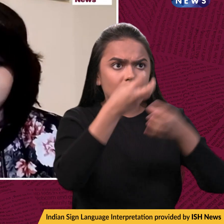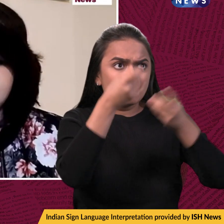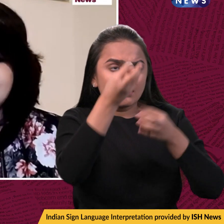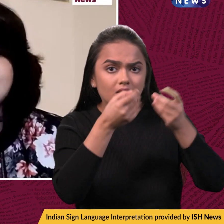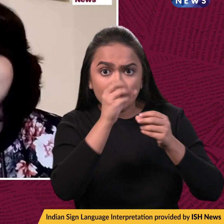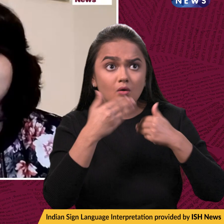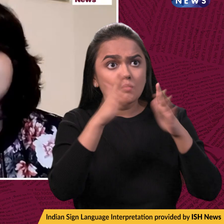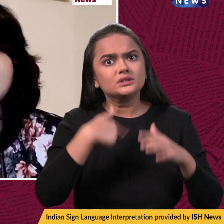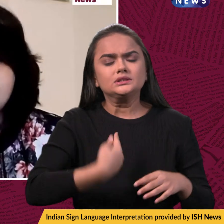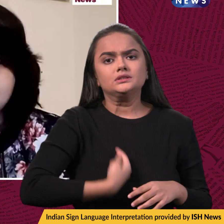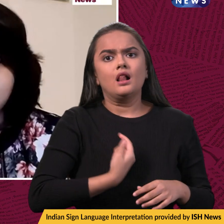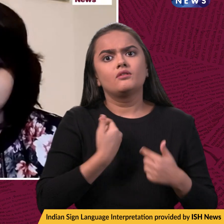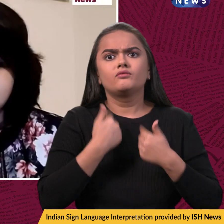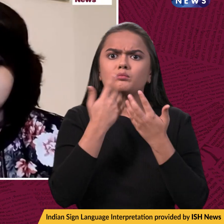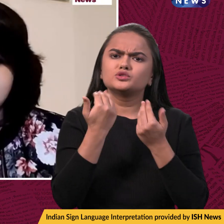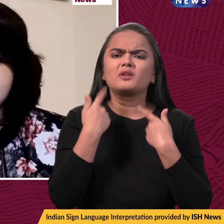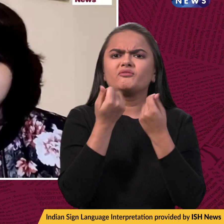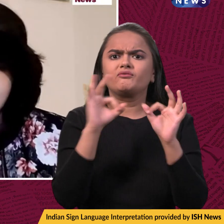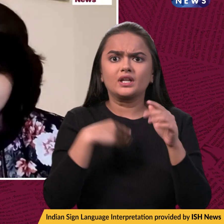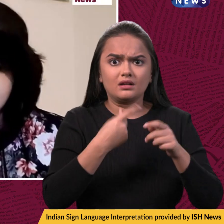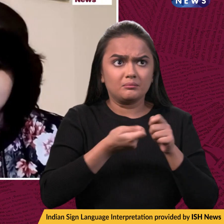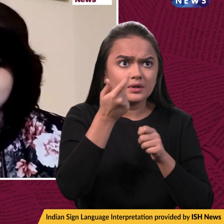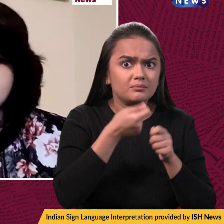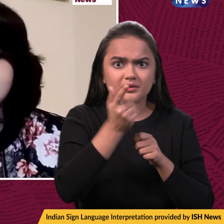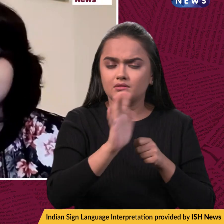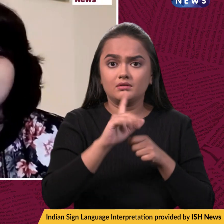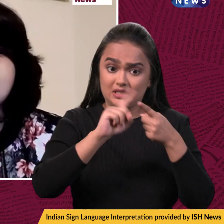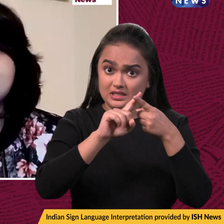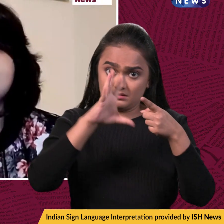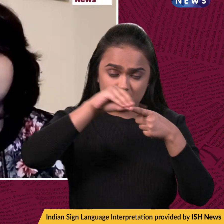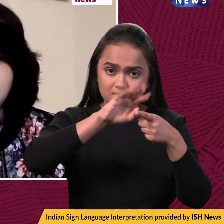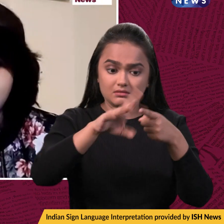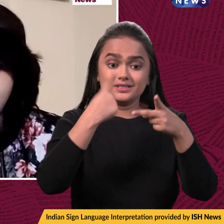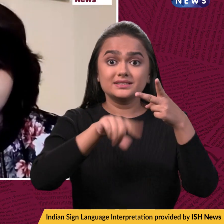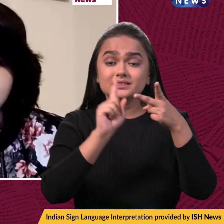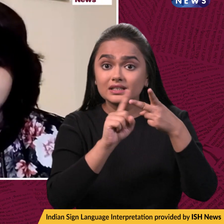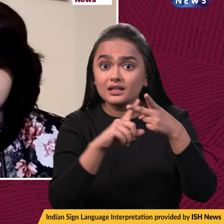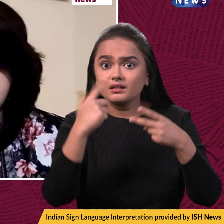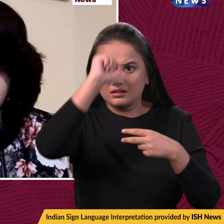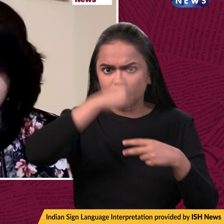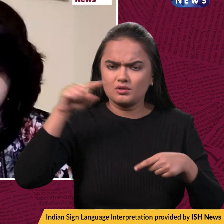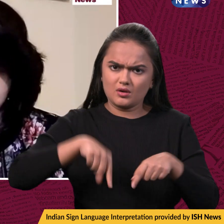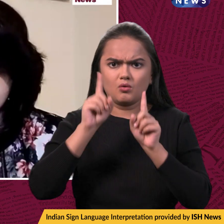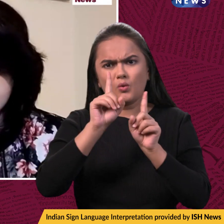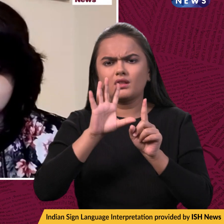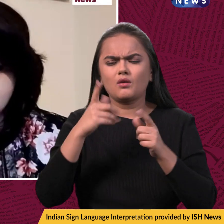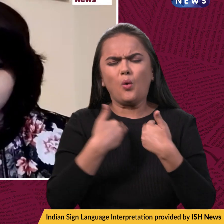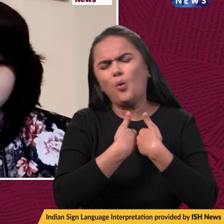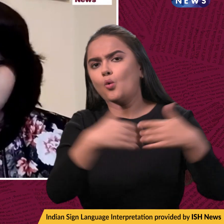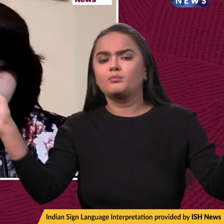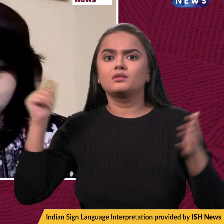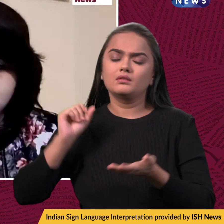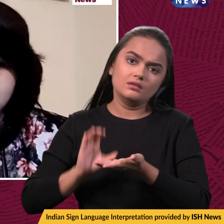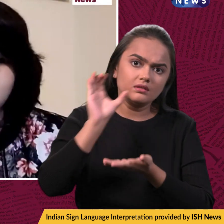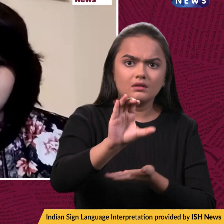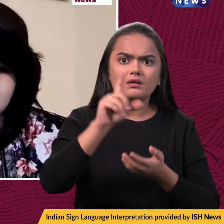government securities account free of cost. Now, the second scheme is a One Nation, One Ombudsman system